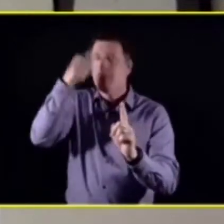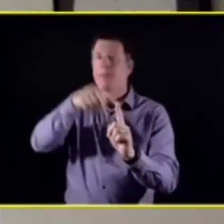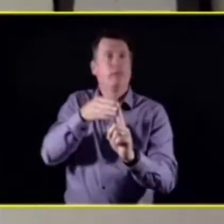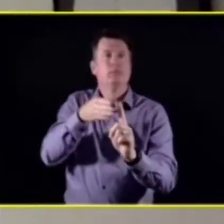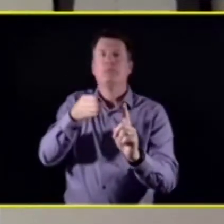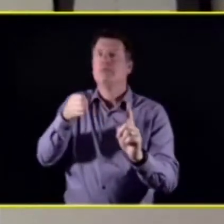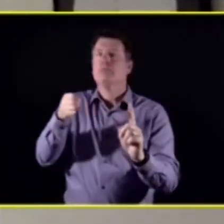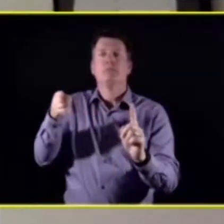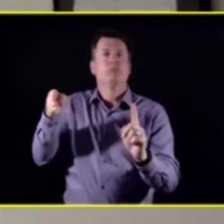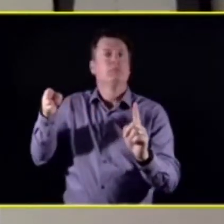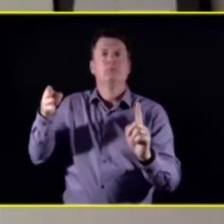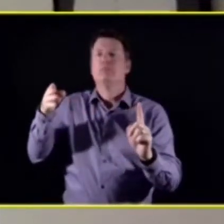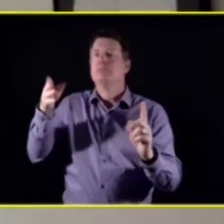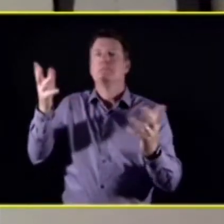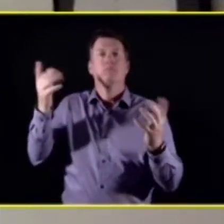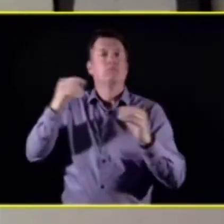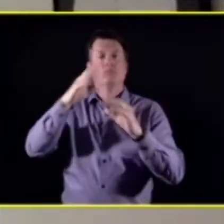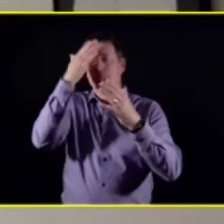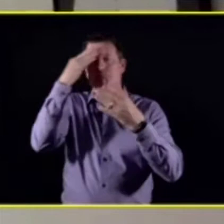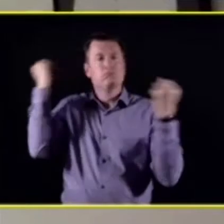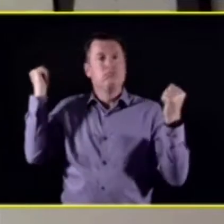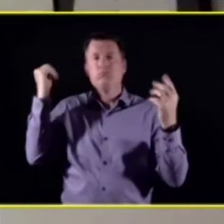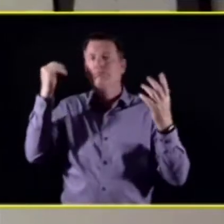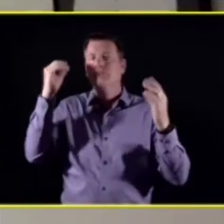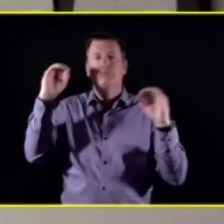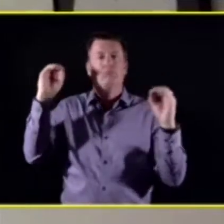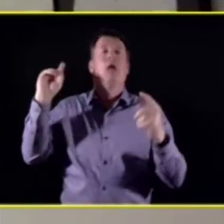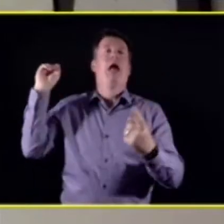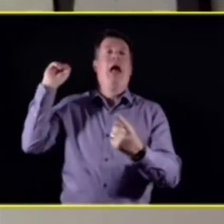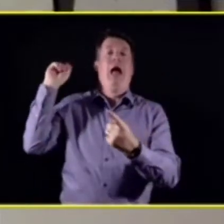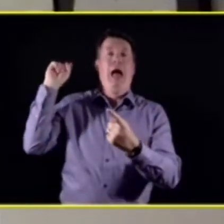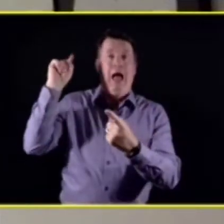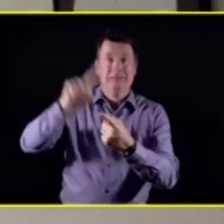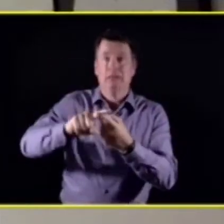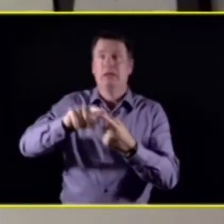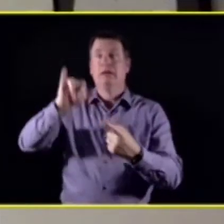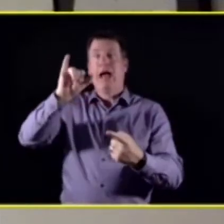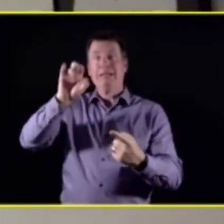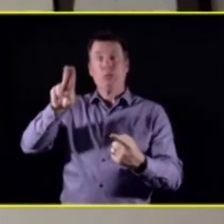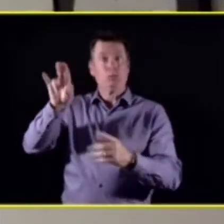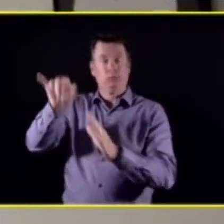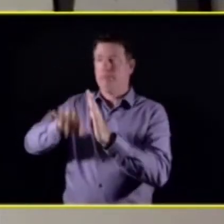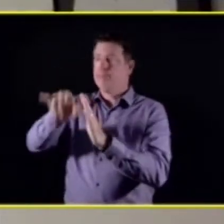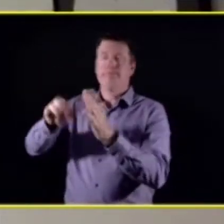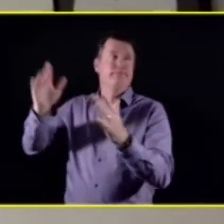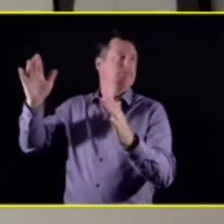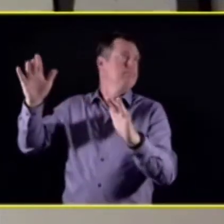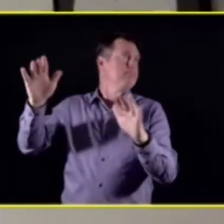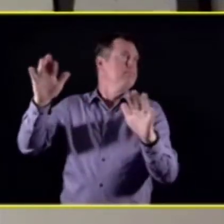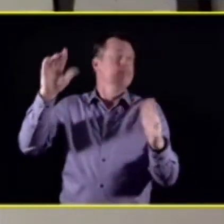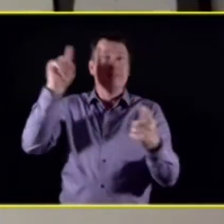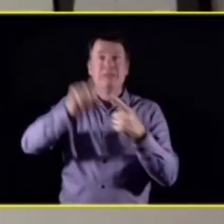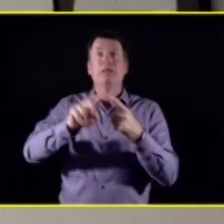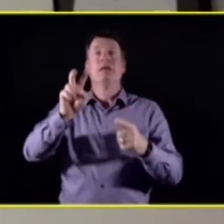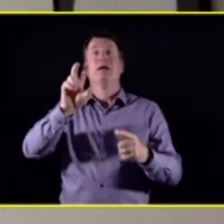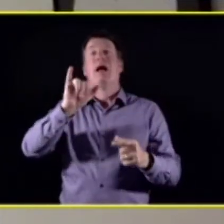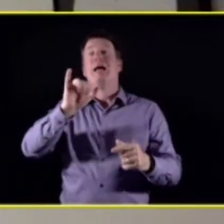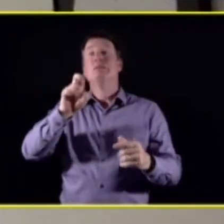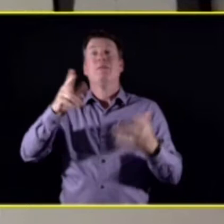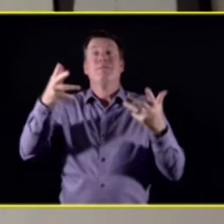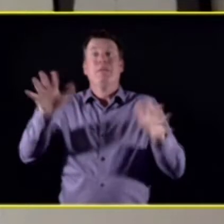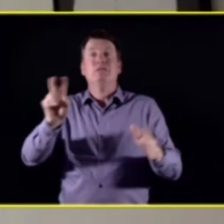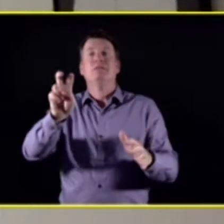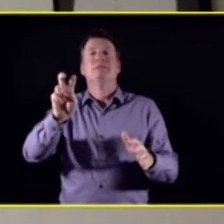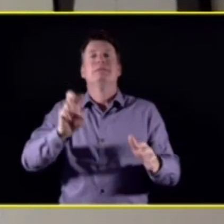all. But I do remember vividly my care on the 6th floor once I left